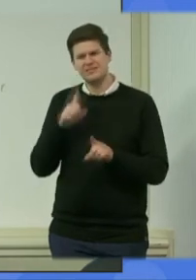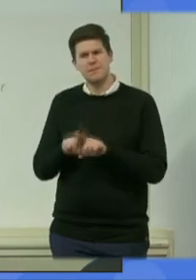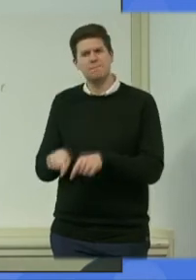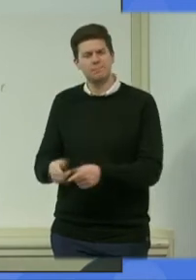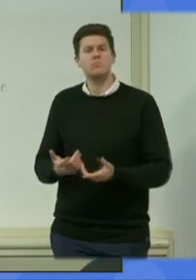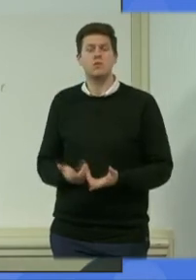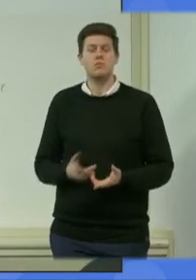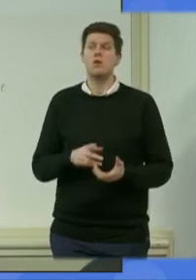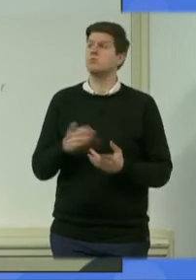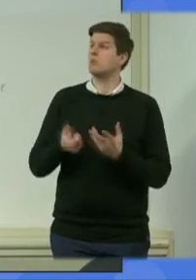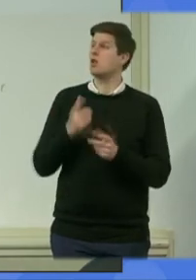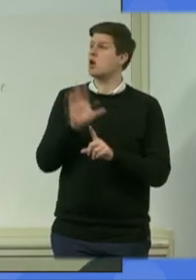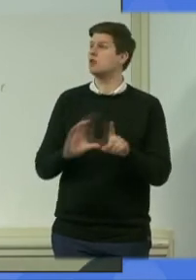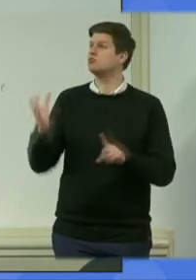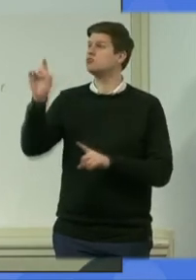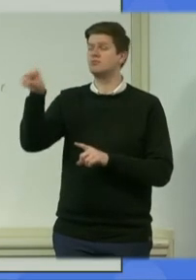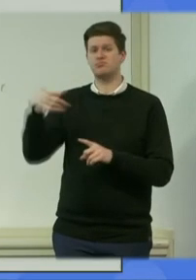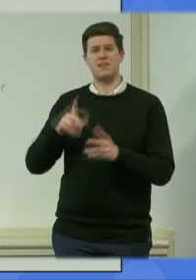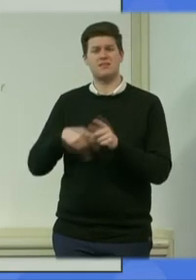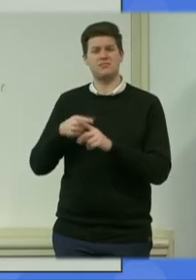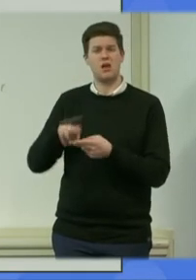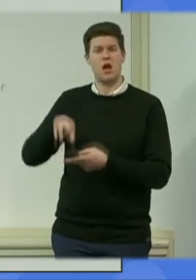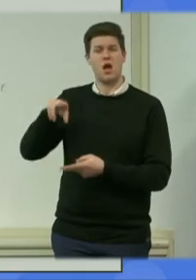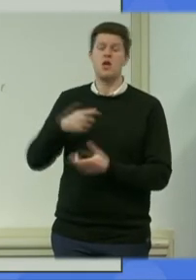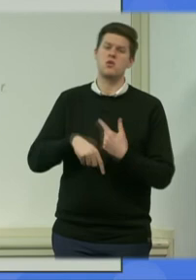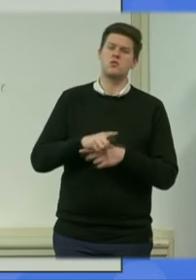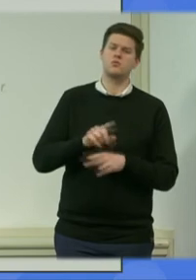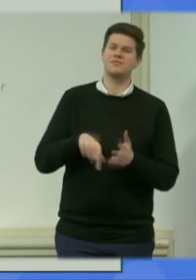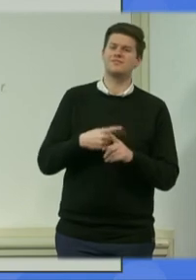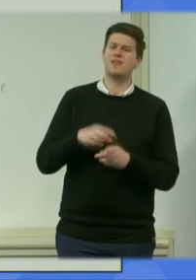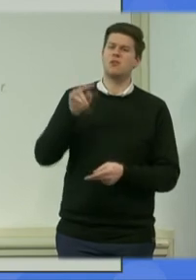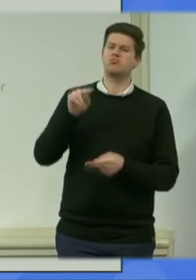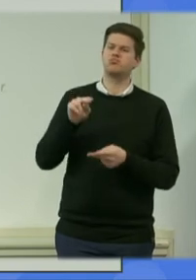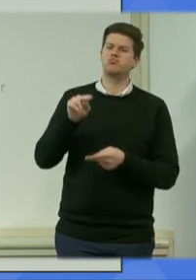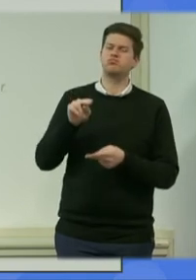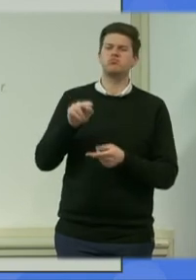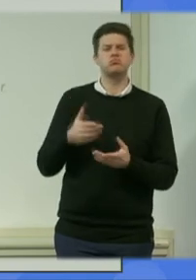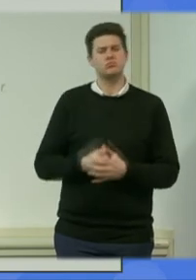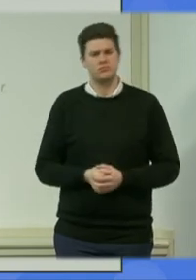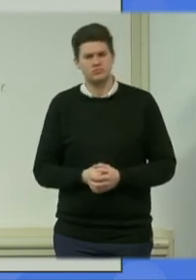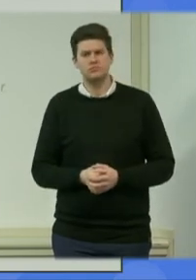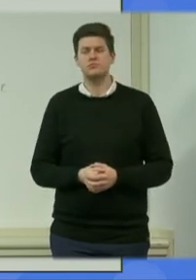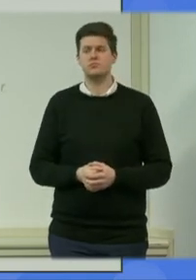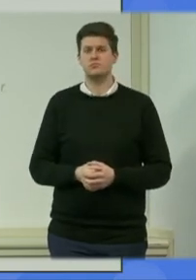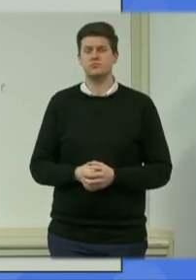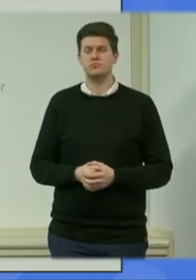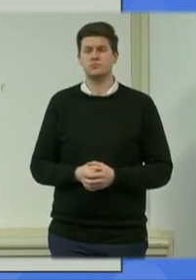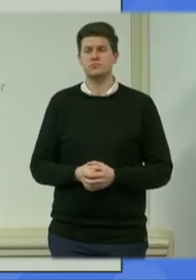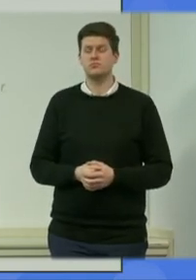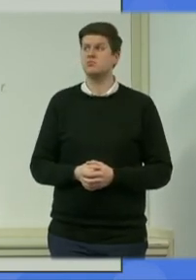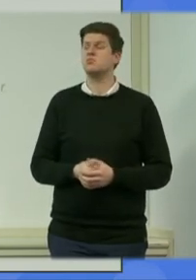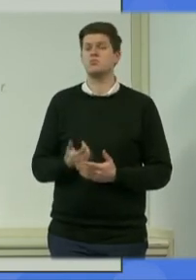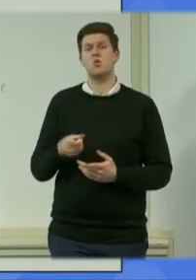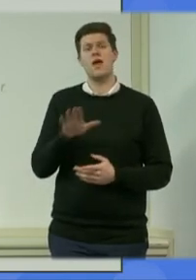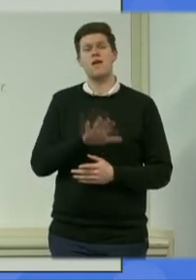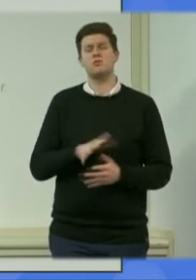countries. So we tax around a third, a third of our economy. The average for comparable European